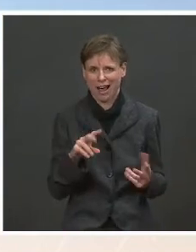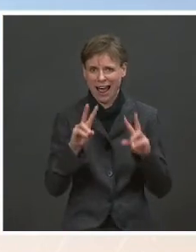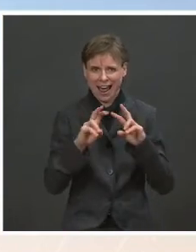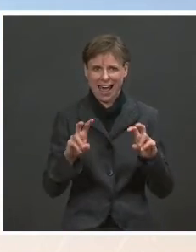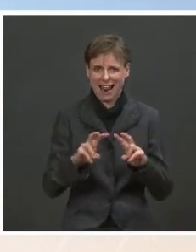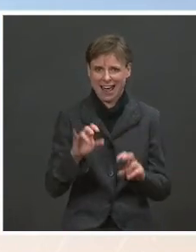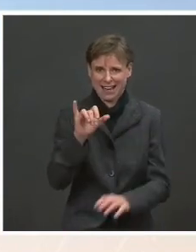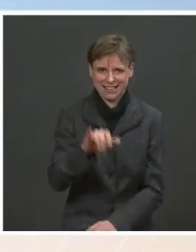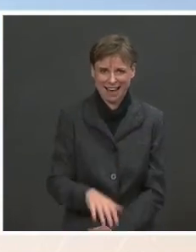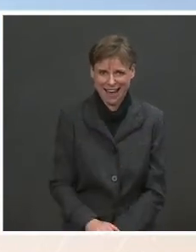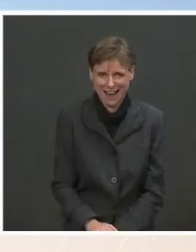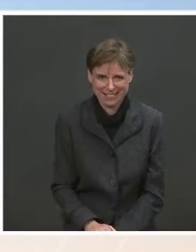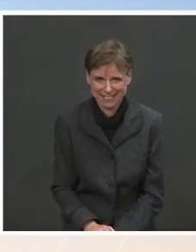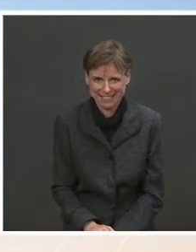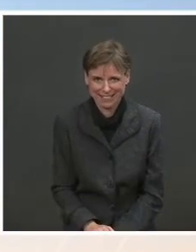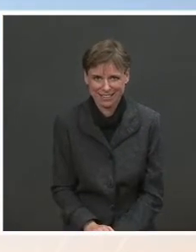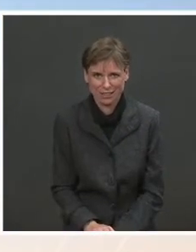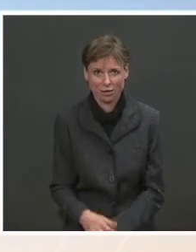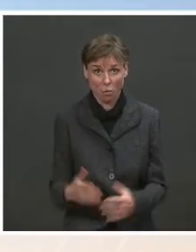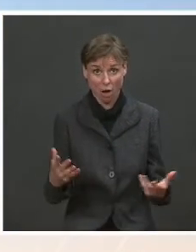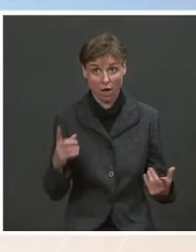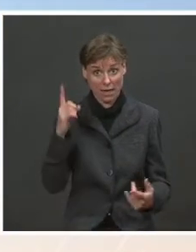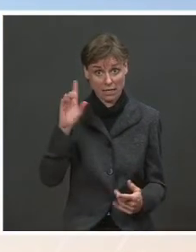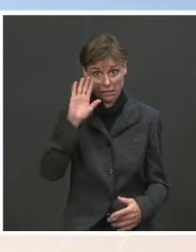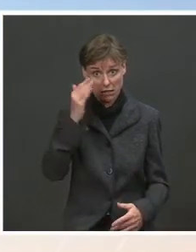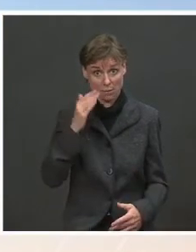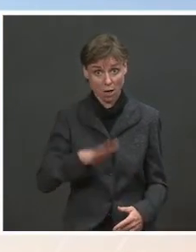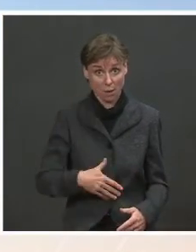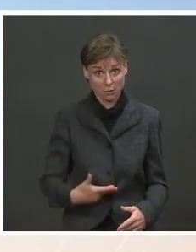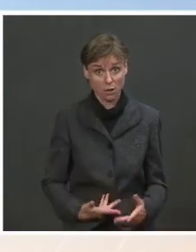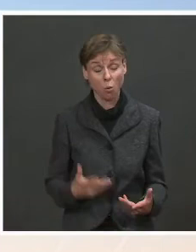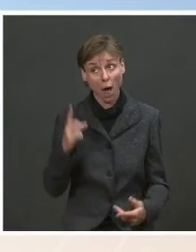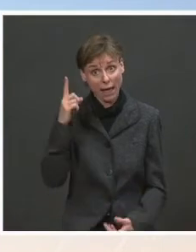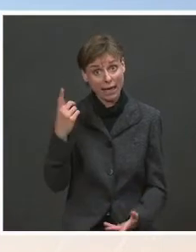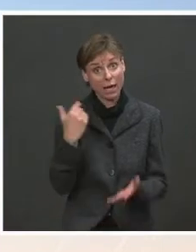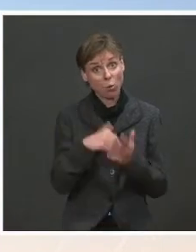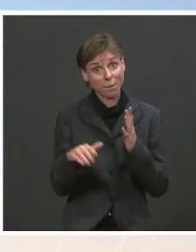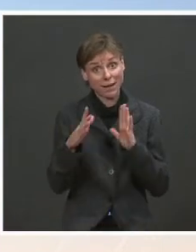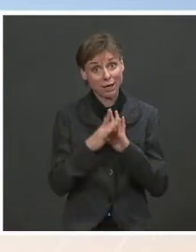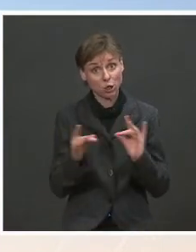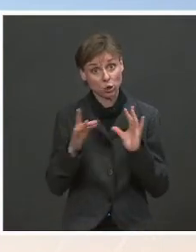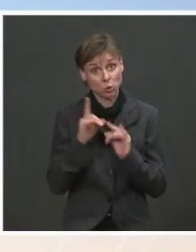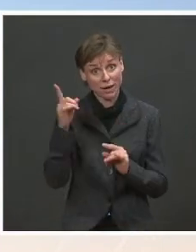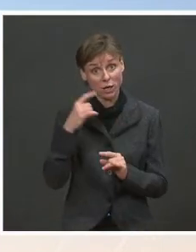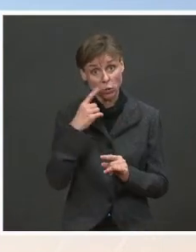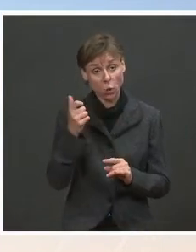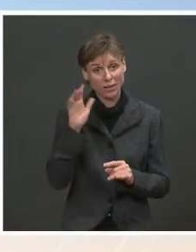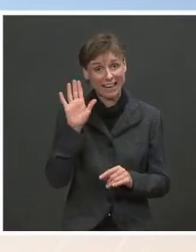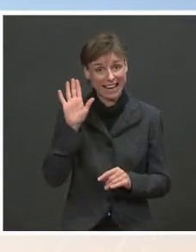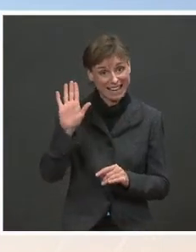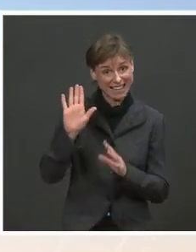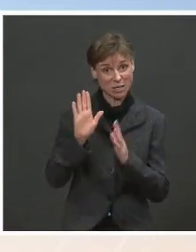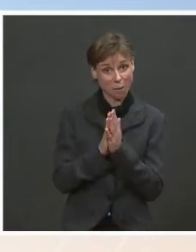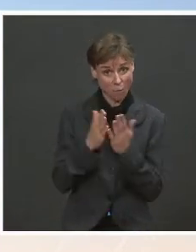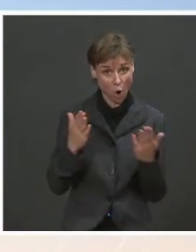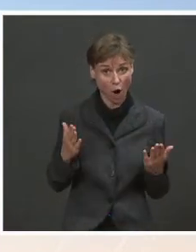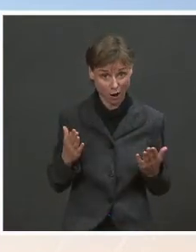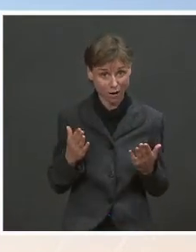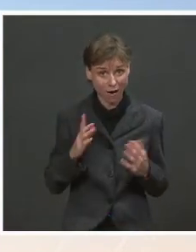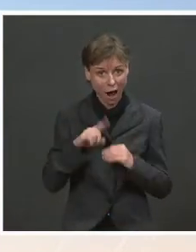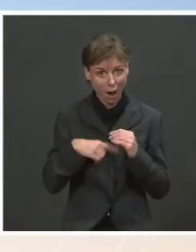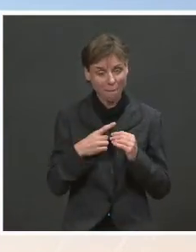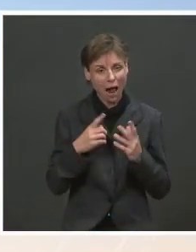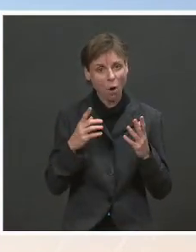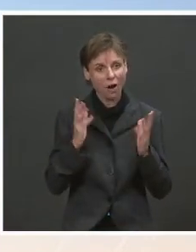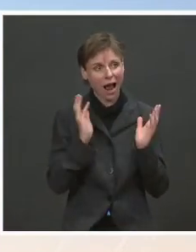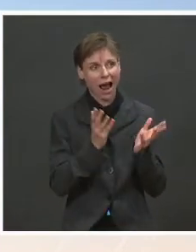say The Russians are extremely upset about it. So. he also repeated a story that he told in his own book about a conversation he had with President